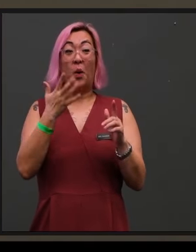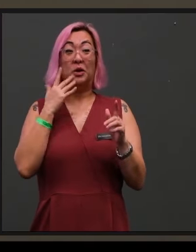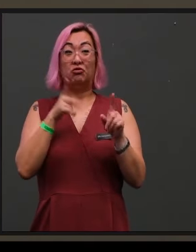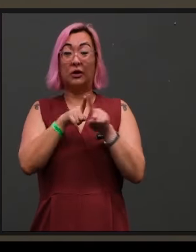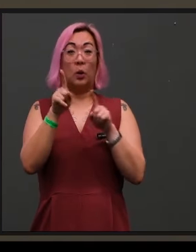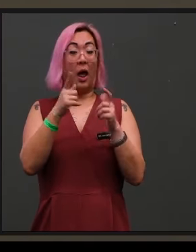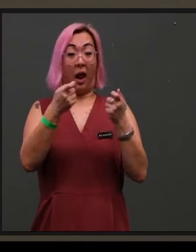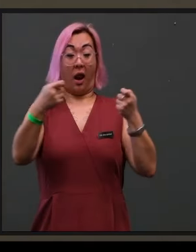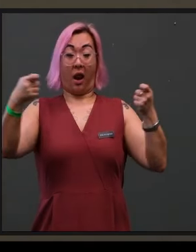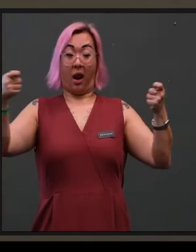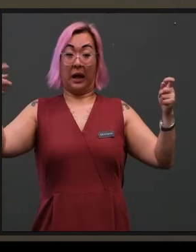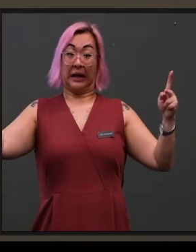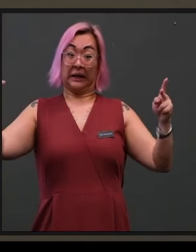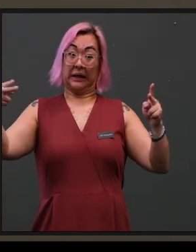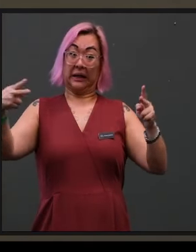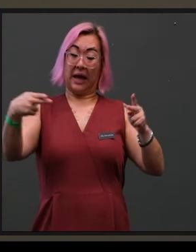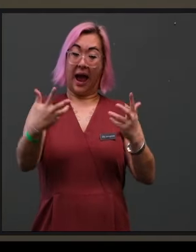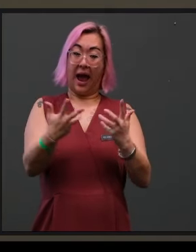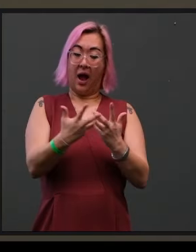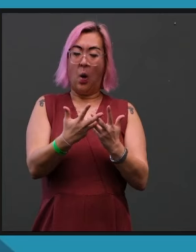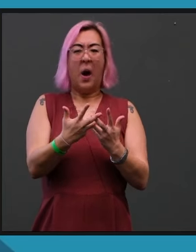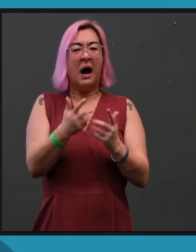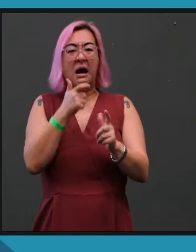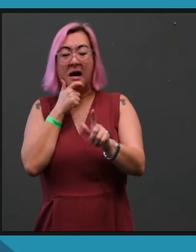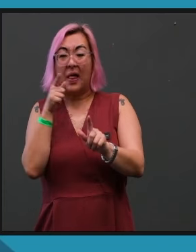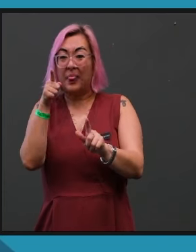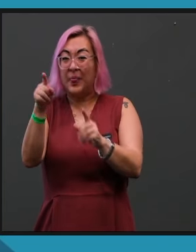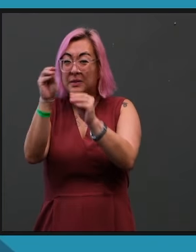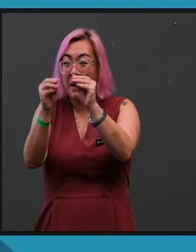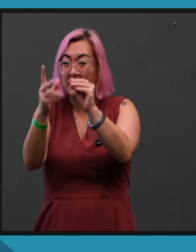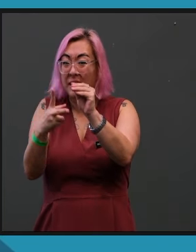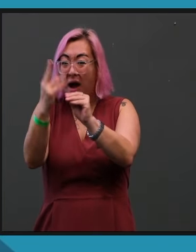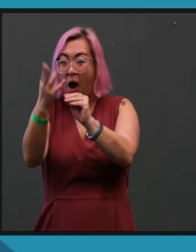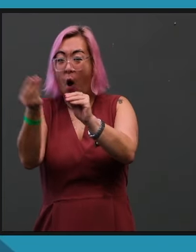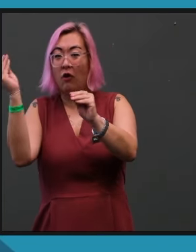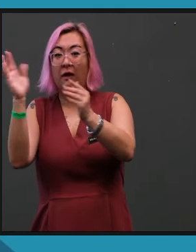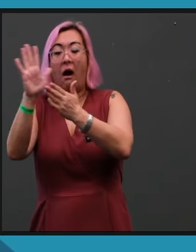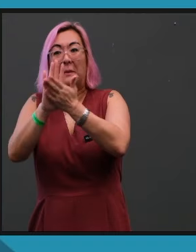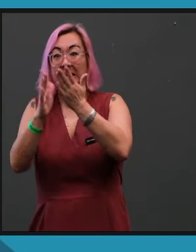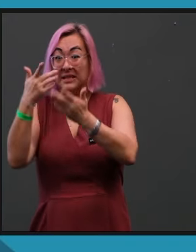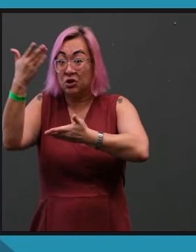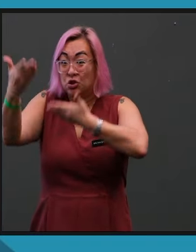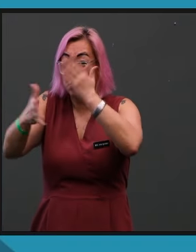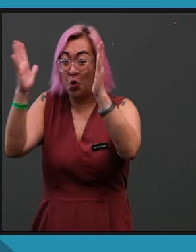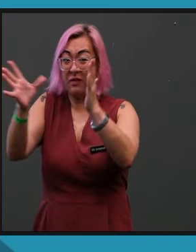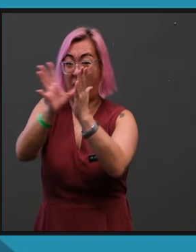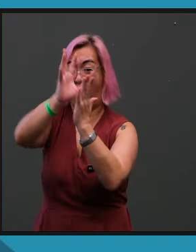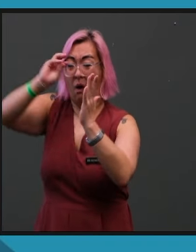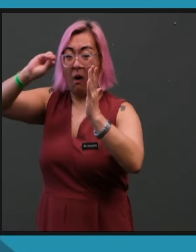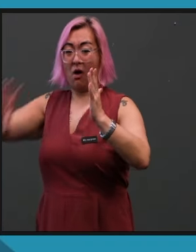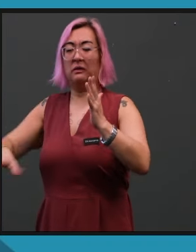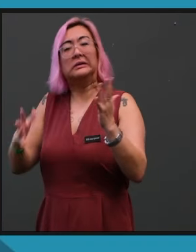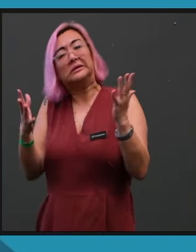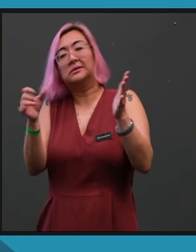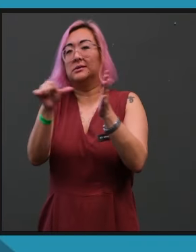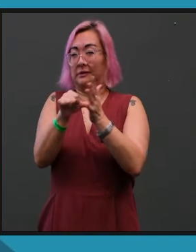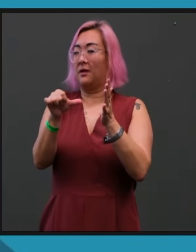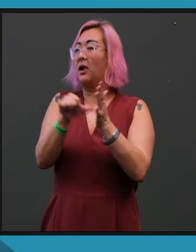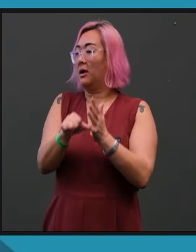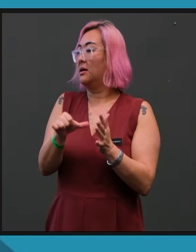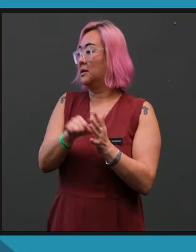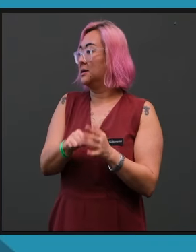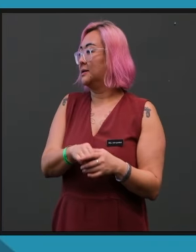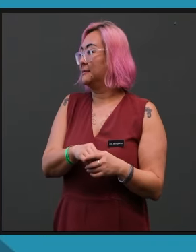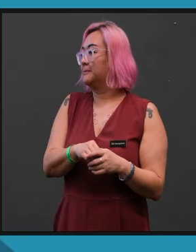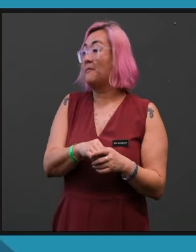So that was something we learned much later. Like, oh, that's actually really hard to do. And there were a few times we changed